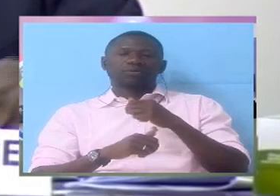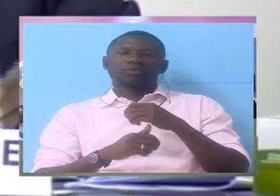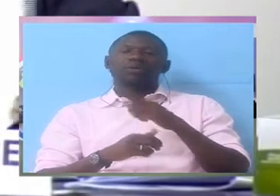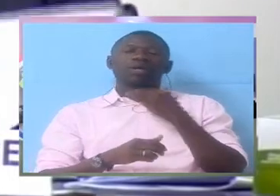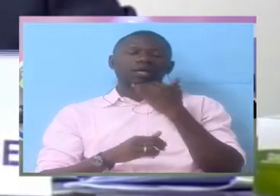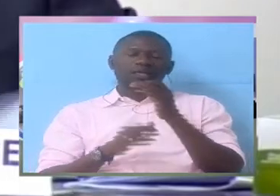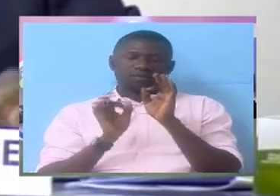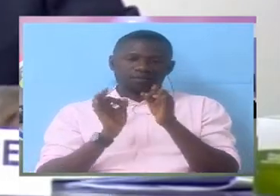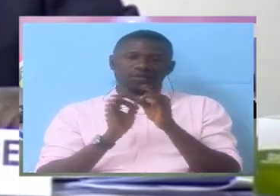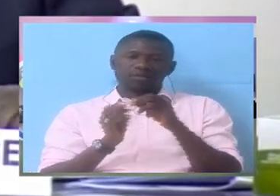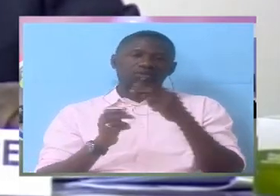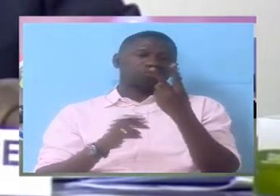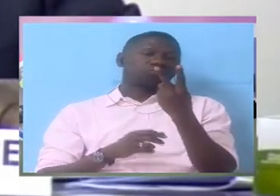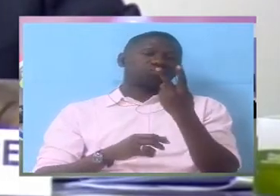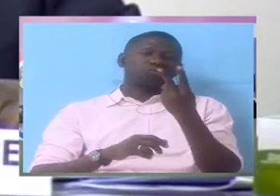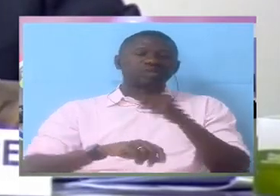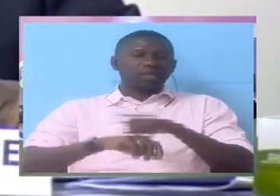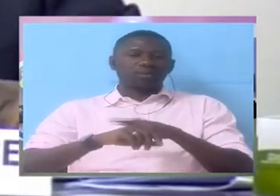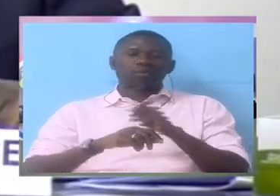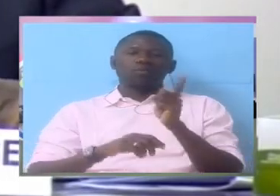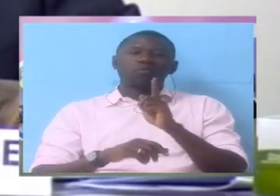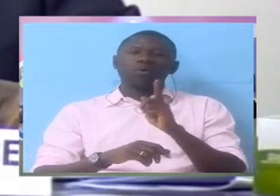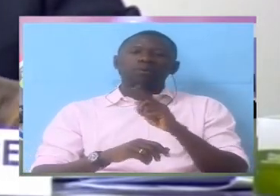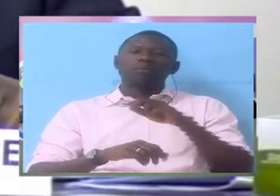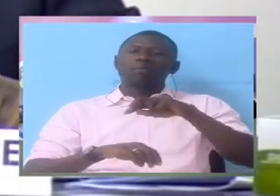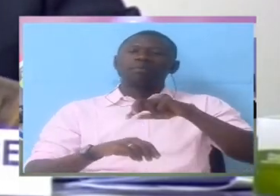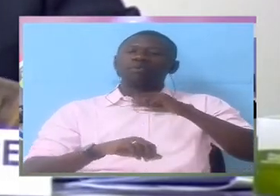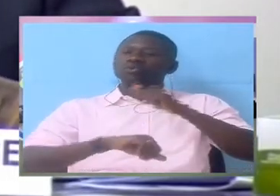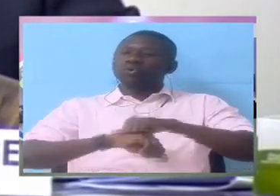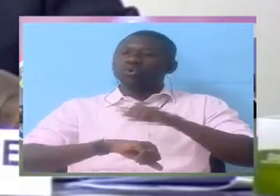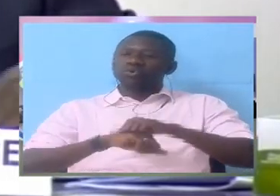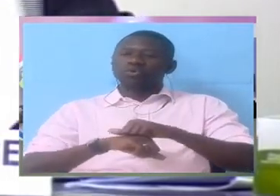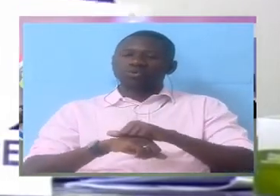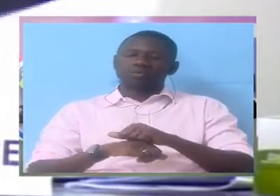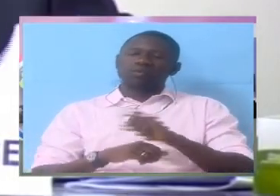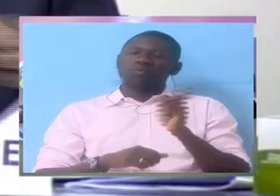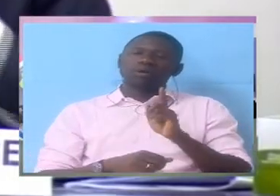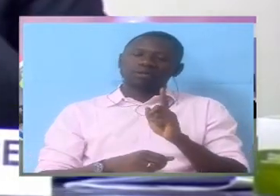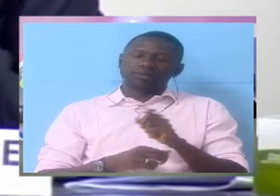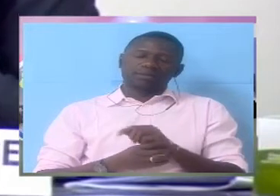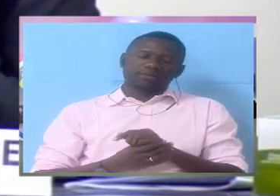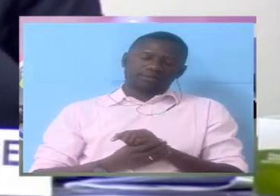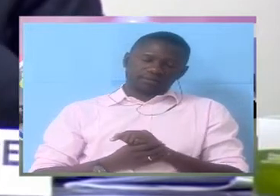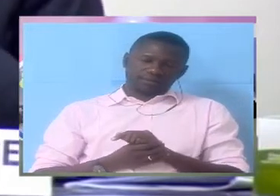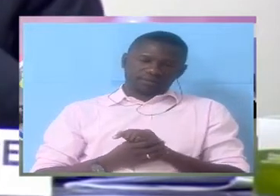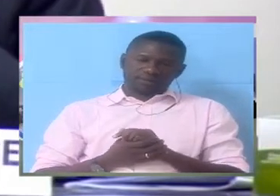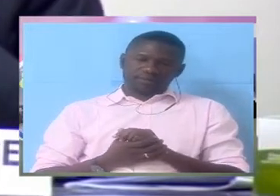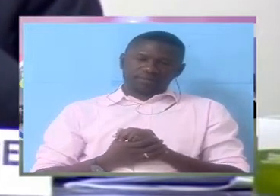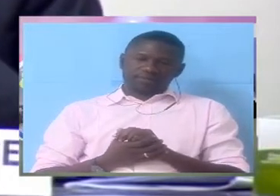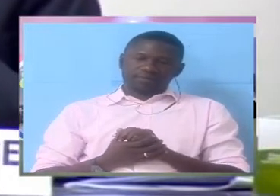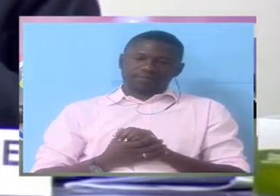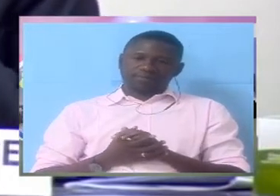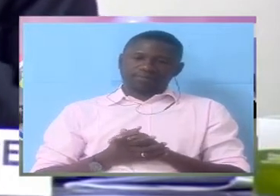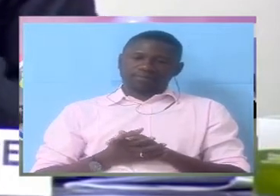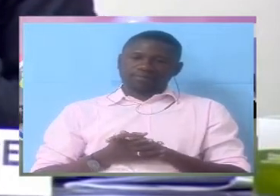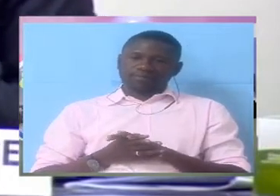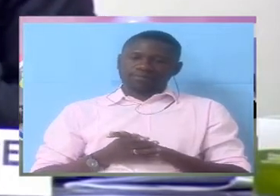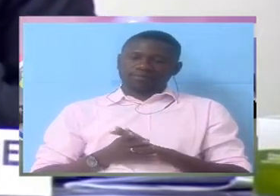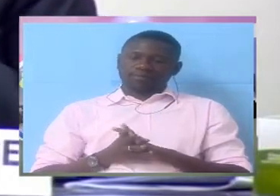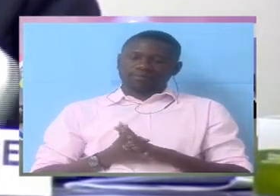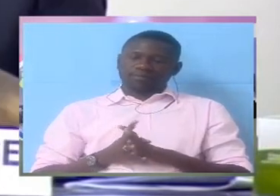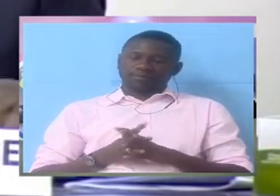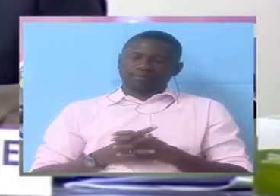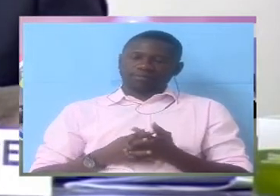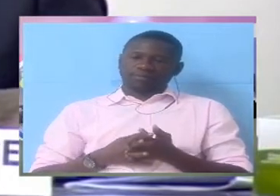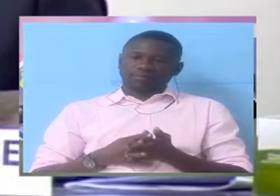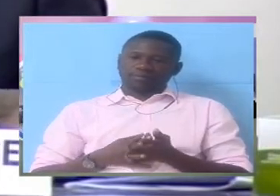ko abata wolle kalama. Nyantale nga lomu nimunem aye isene andi ni ontenti ta kontong la bari council ko mbe futala jele